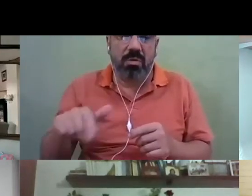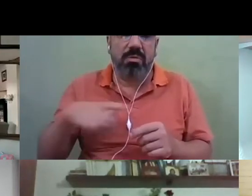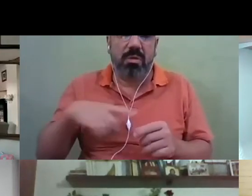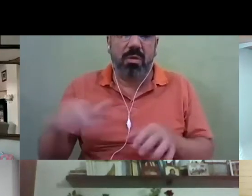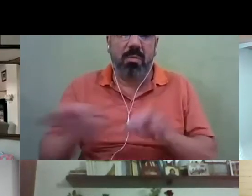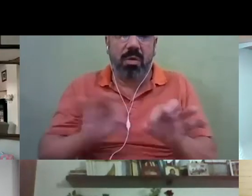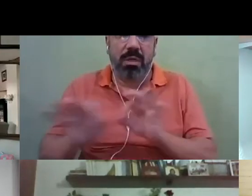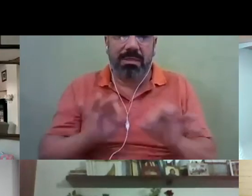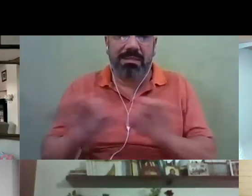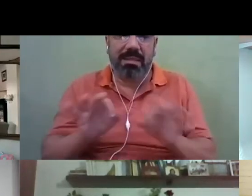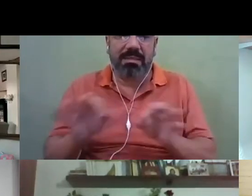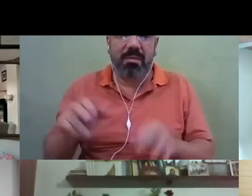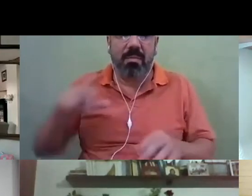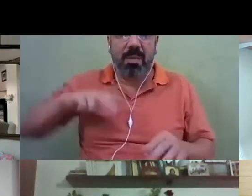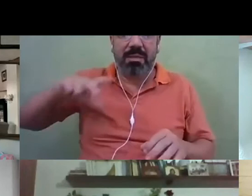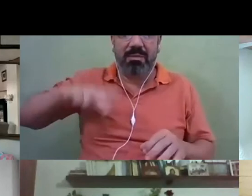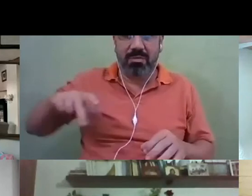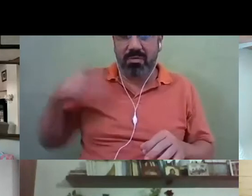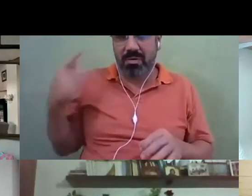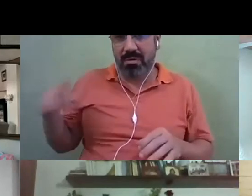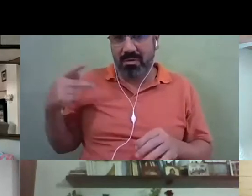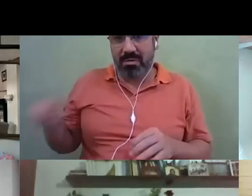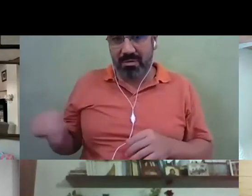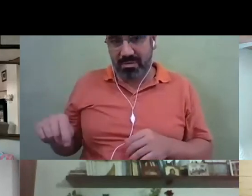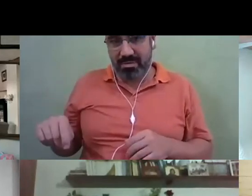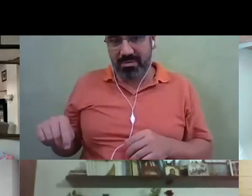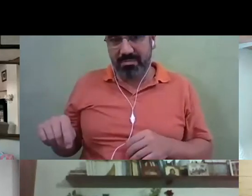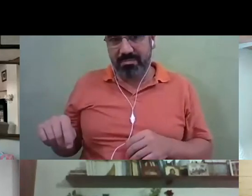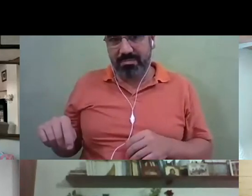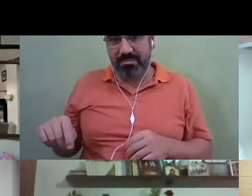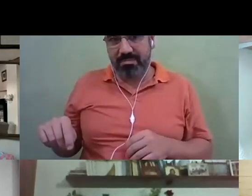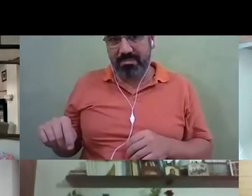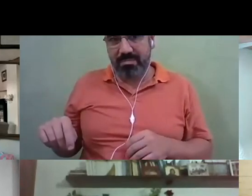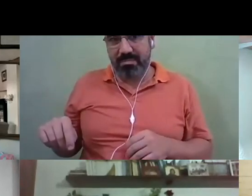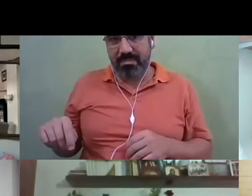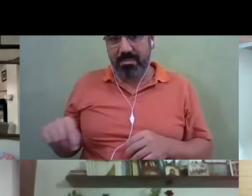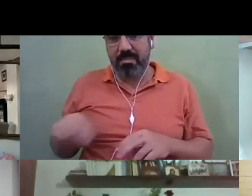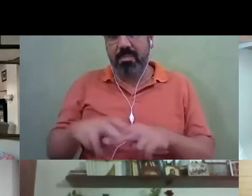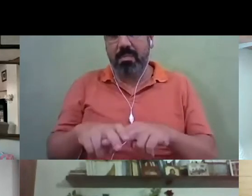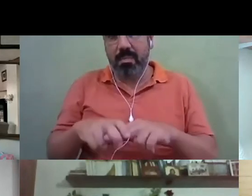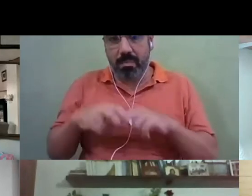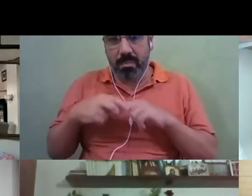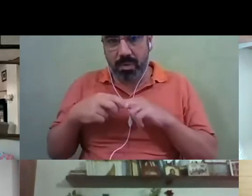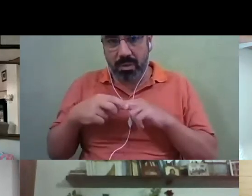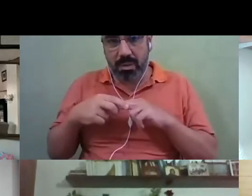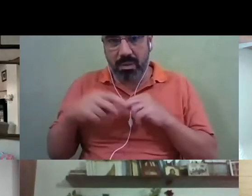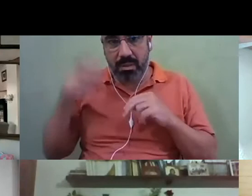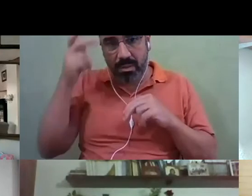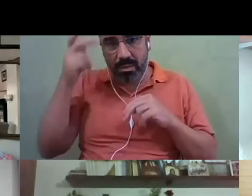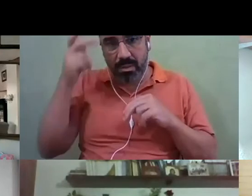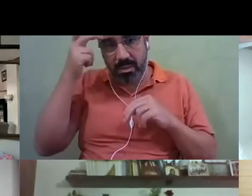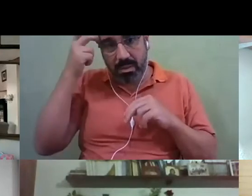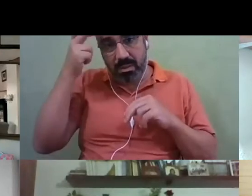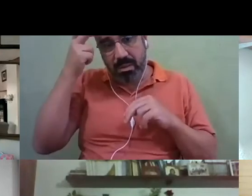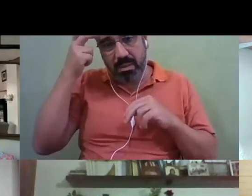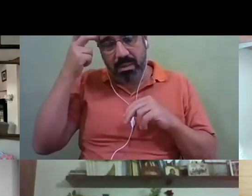for instance, the term, why do I call it a concrete, simple something? Because I'm referring to